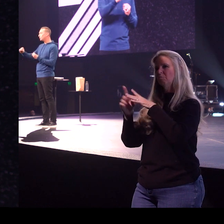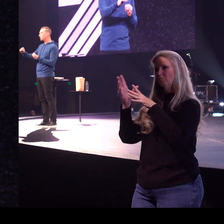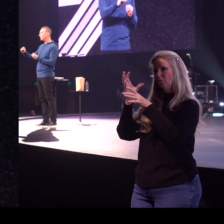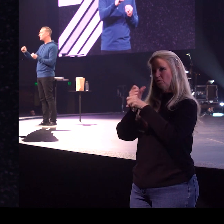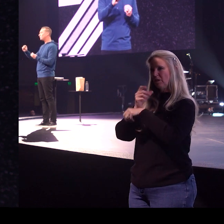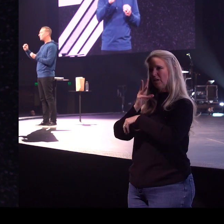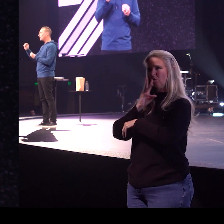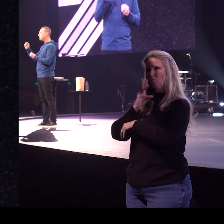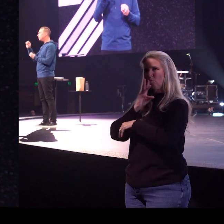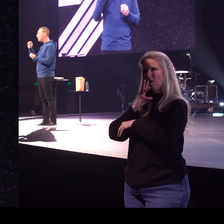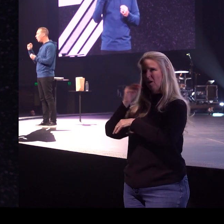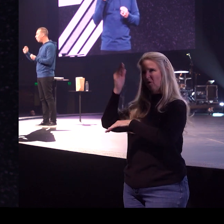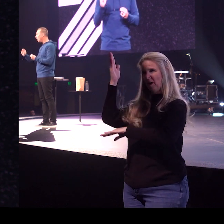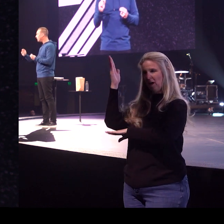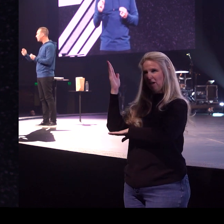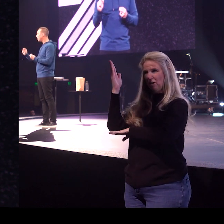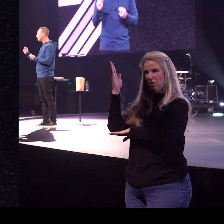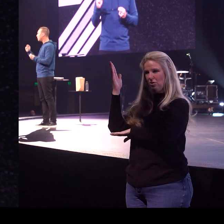that culture,